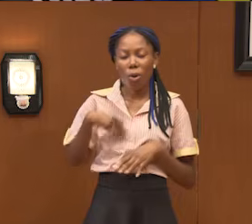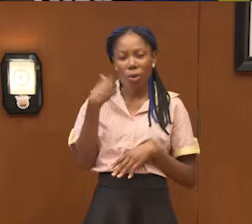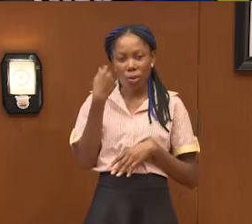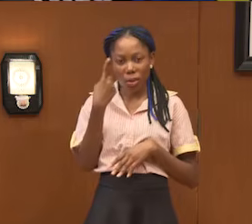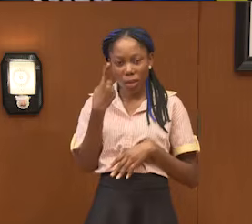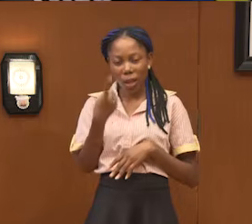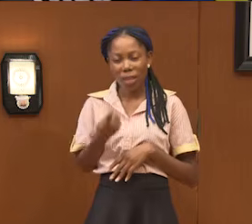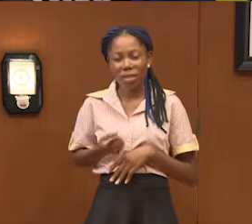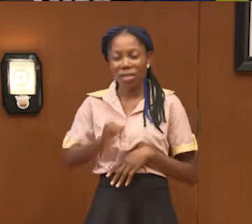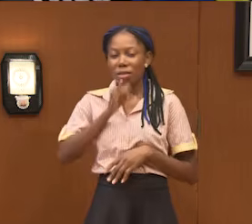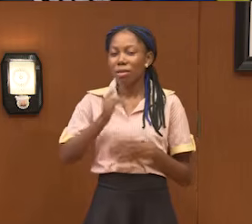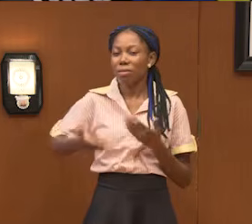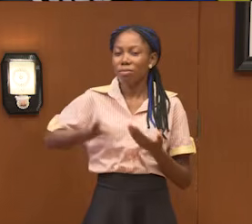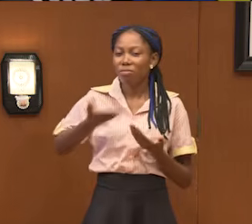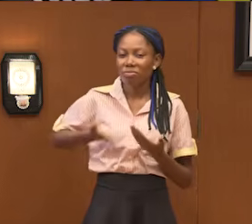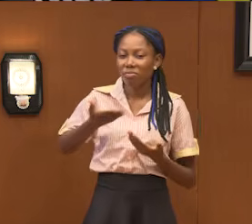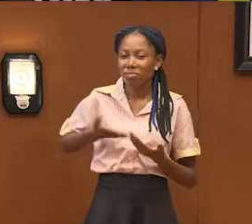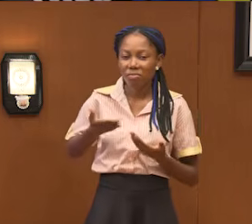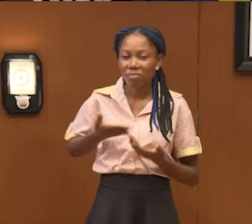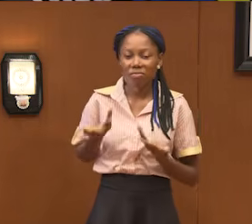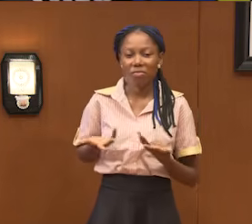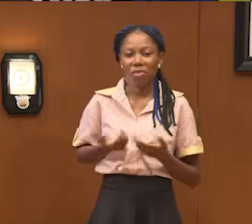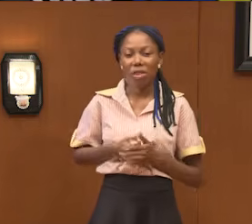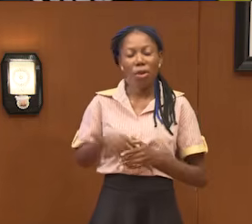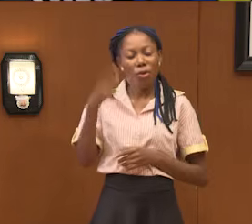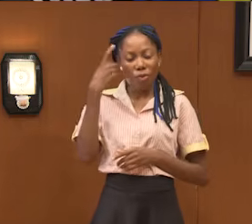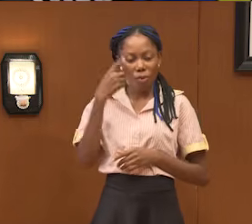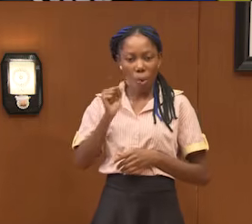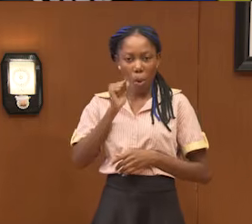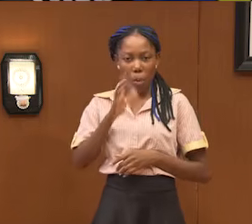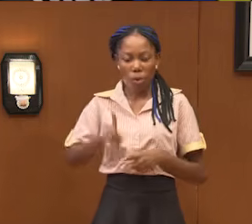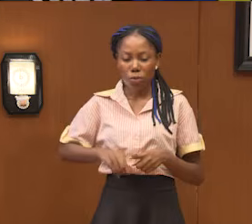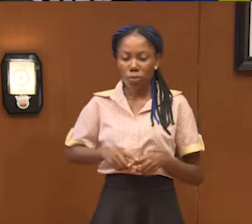it's easier, very easy, for a woman to manage